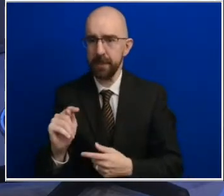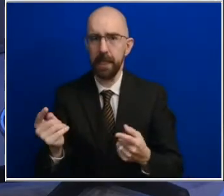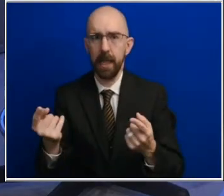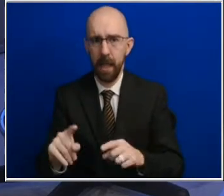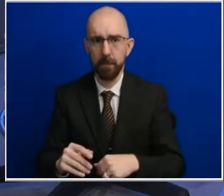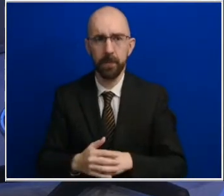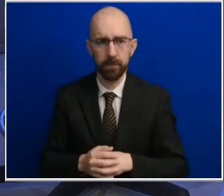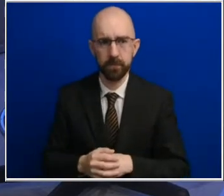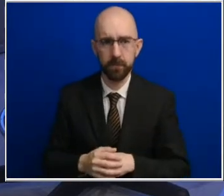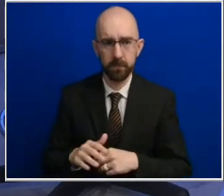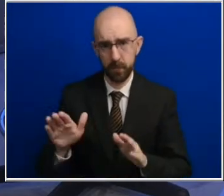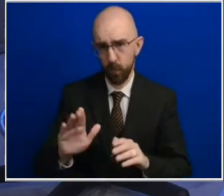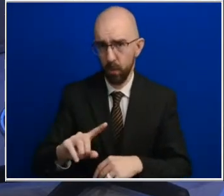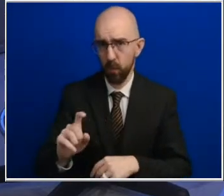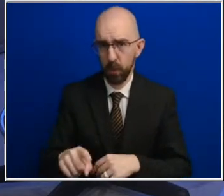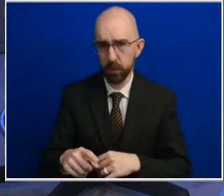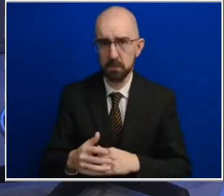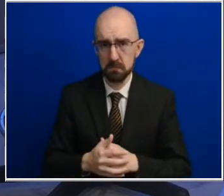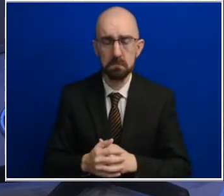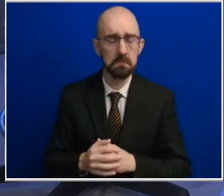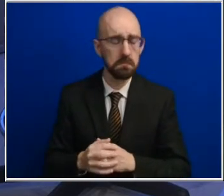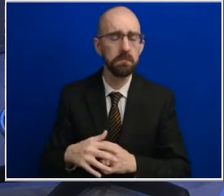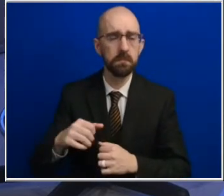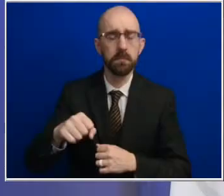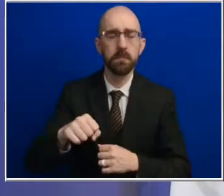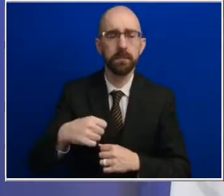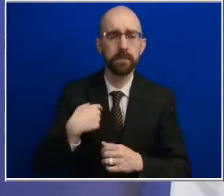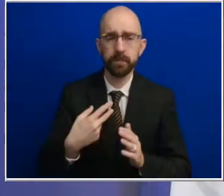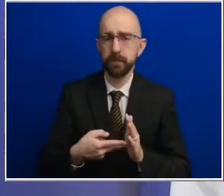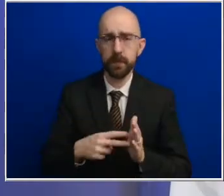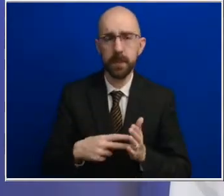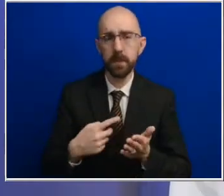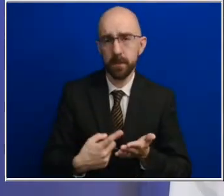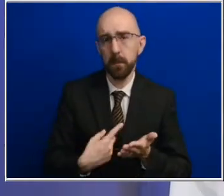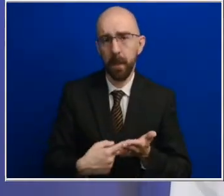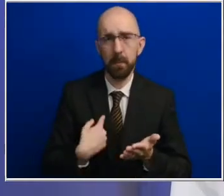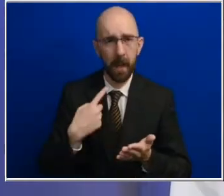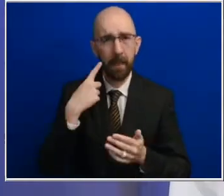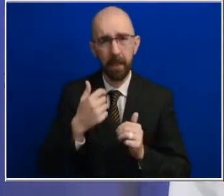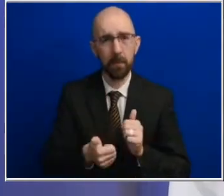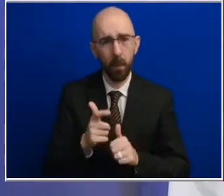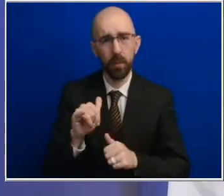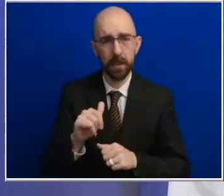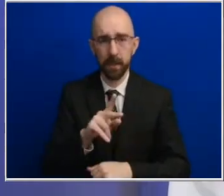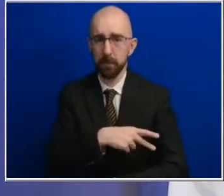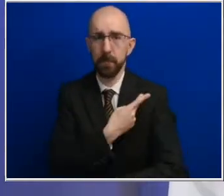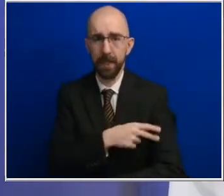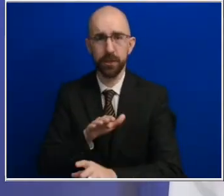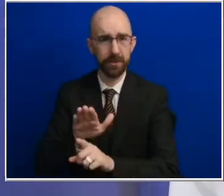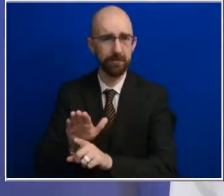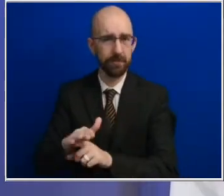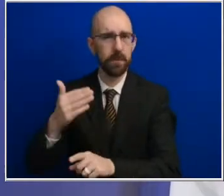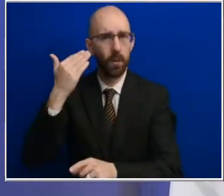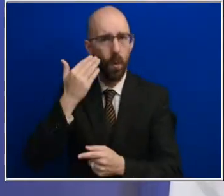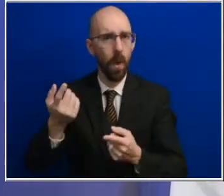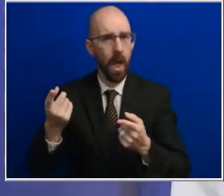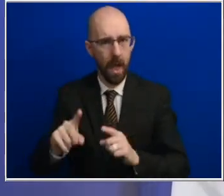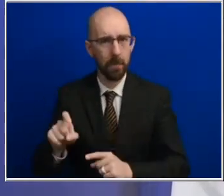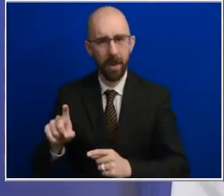great question. Yeah, I mean, sometimes, but I think mostly patients know what happens to them. You just have to ask them in the right